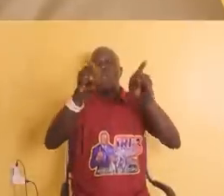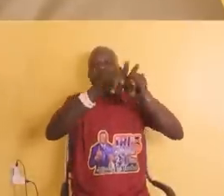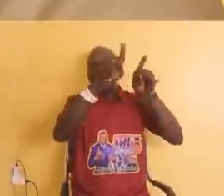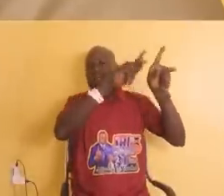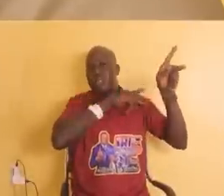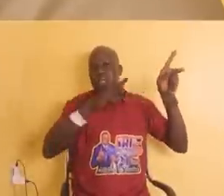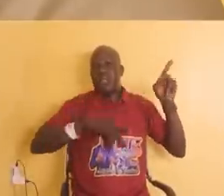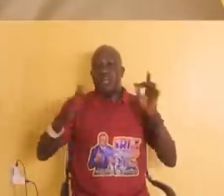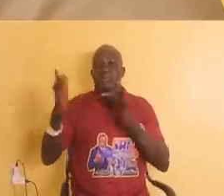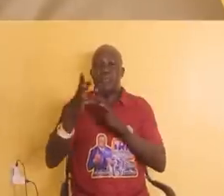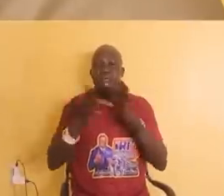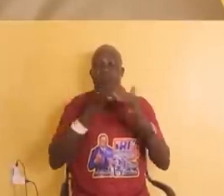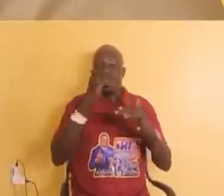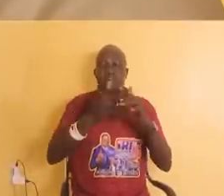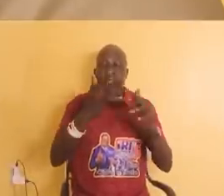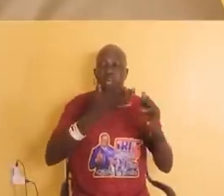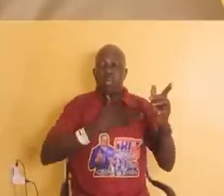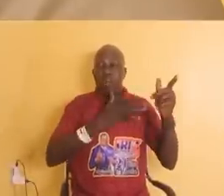Hey, hey! In